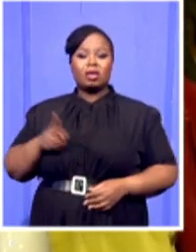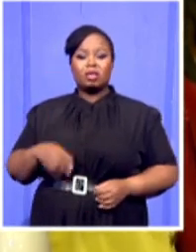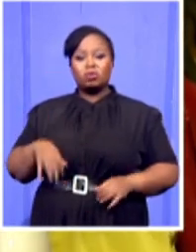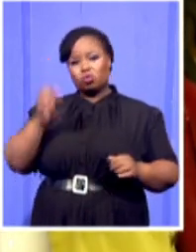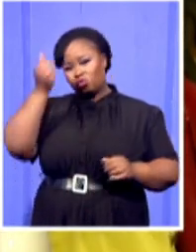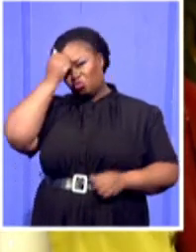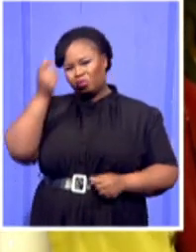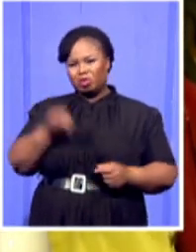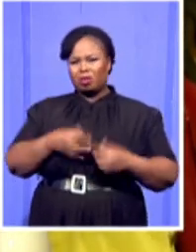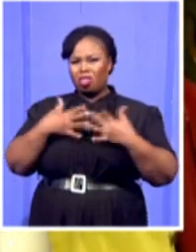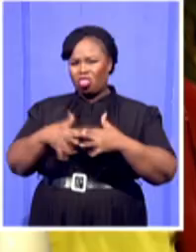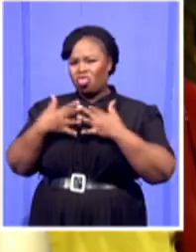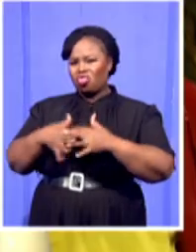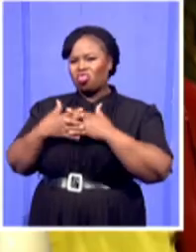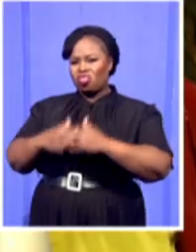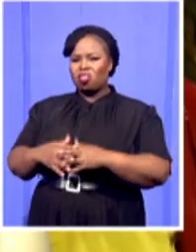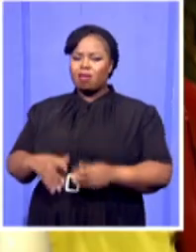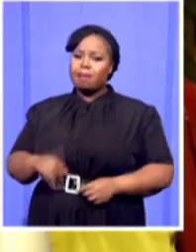hooliganism.